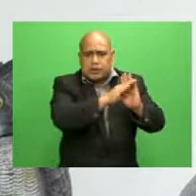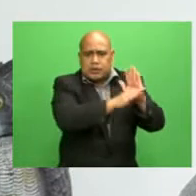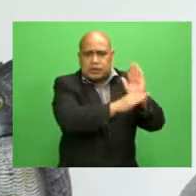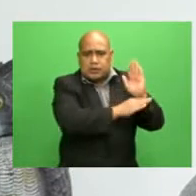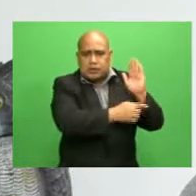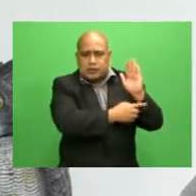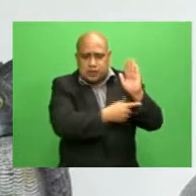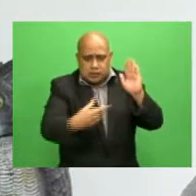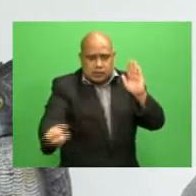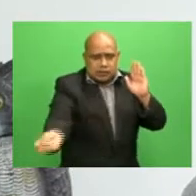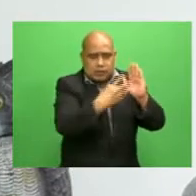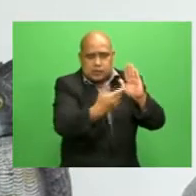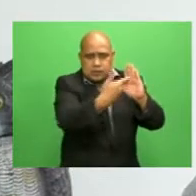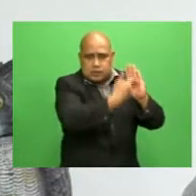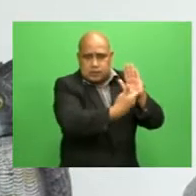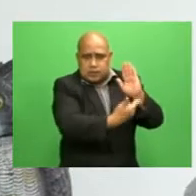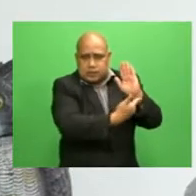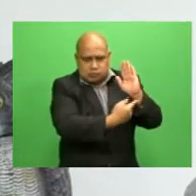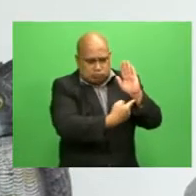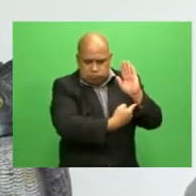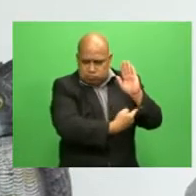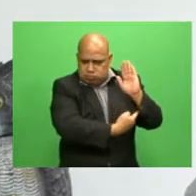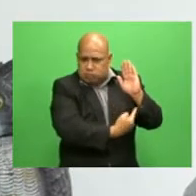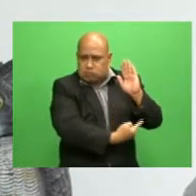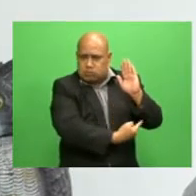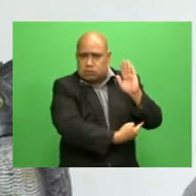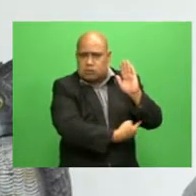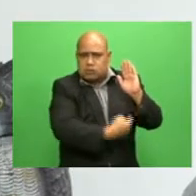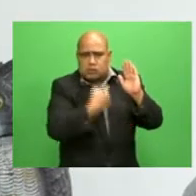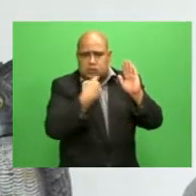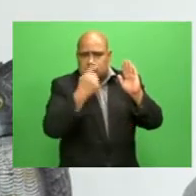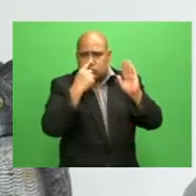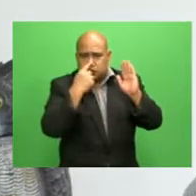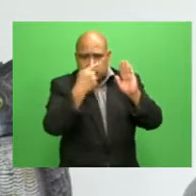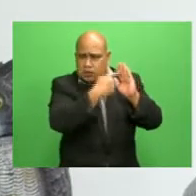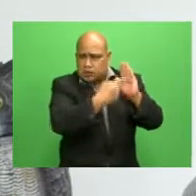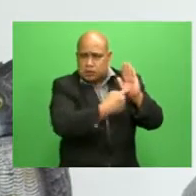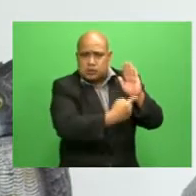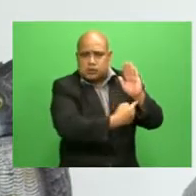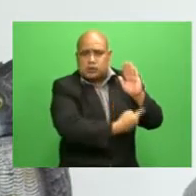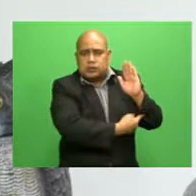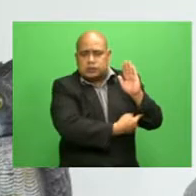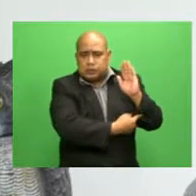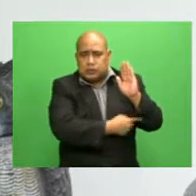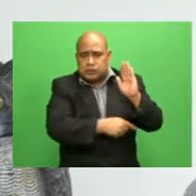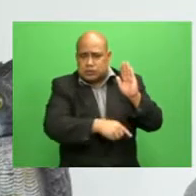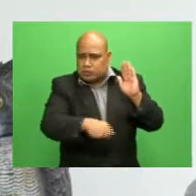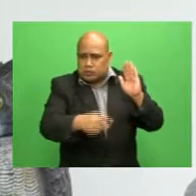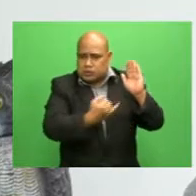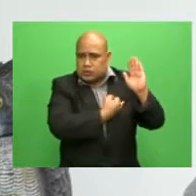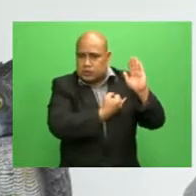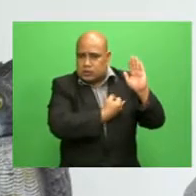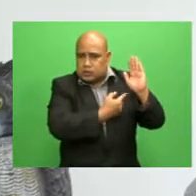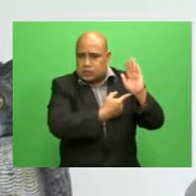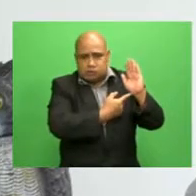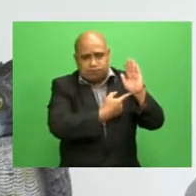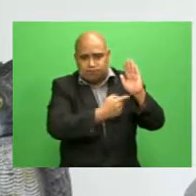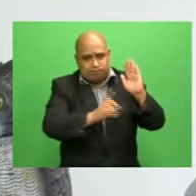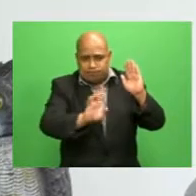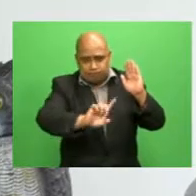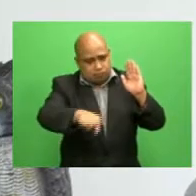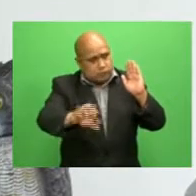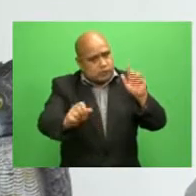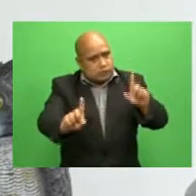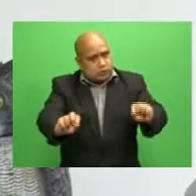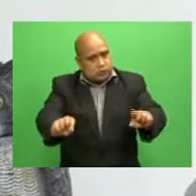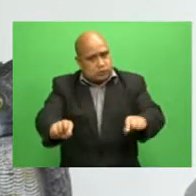paper. I'm not saying the people that are mentioned in those allegations are guilty. All I want to do is ask the